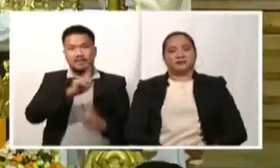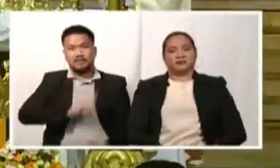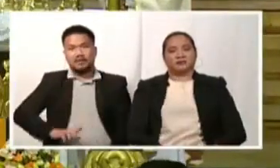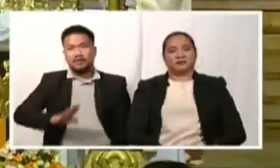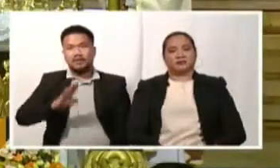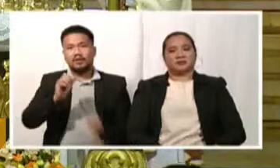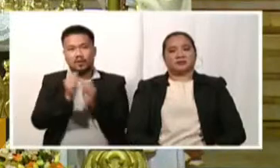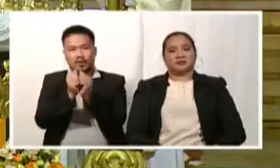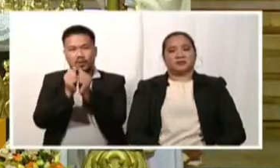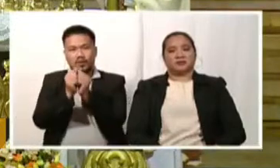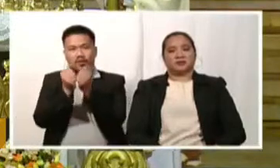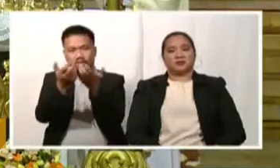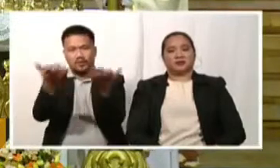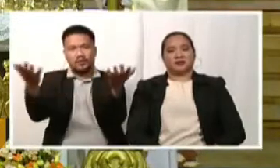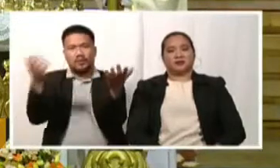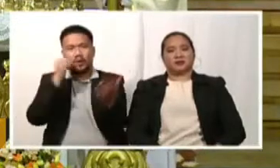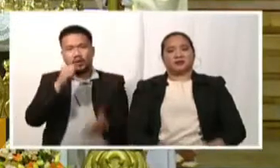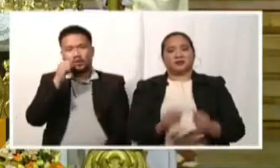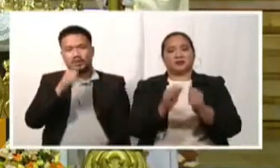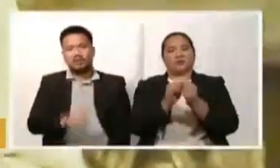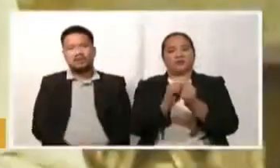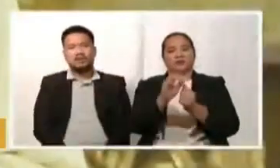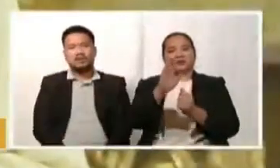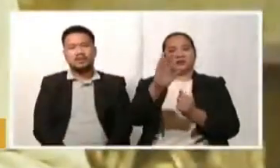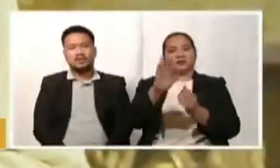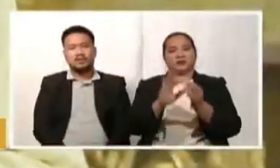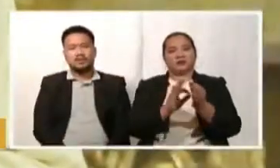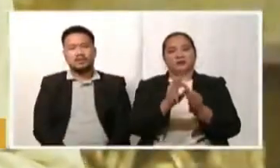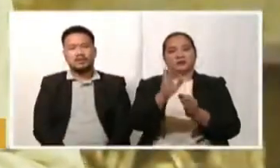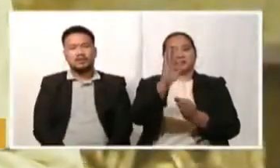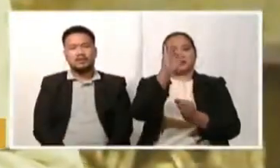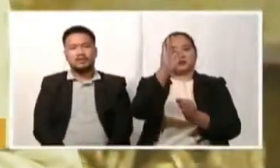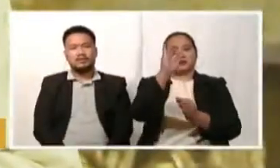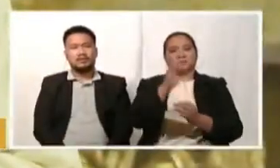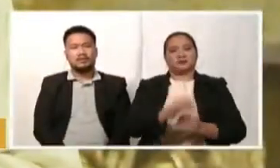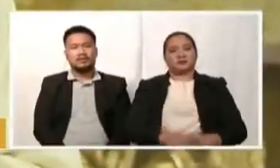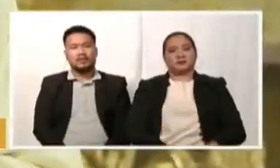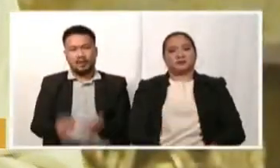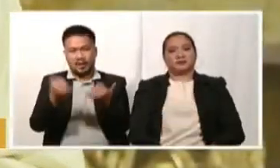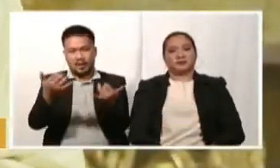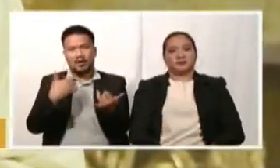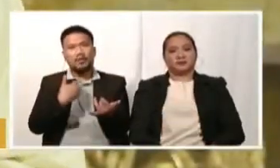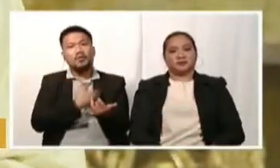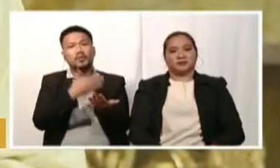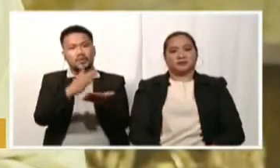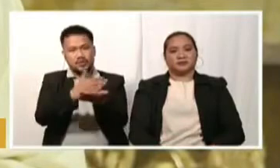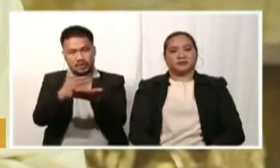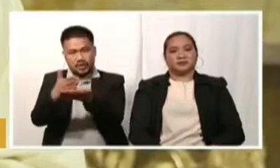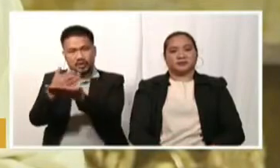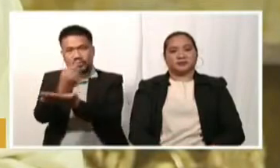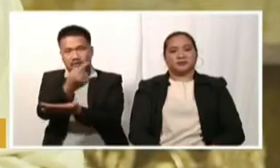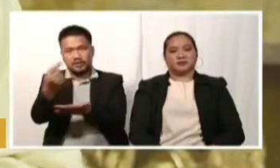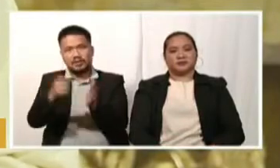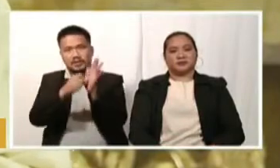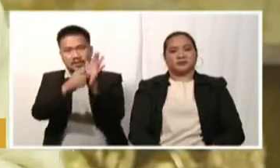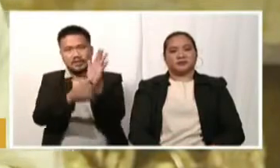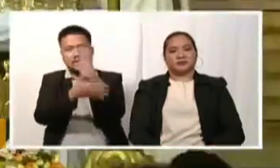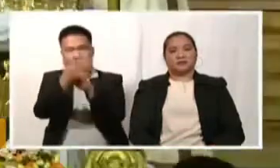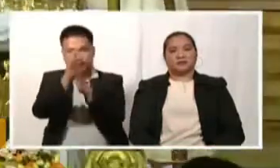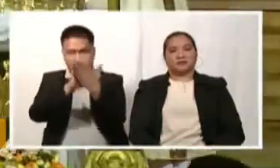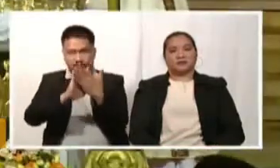you always. And with your spirit. Let us offer each other the sign of peace.